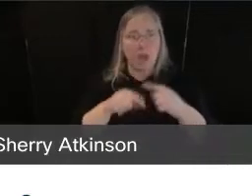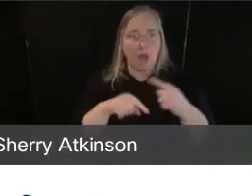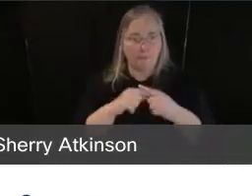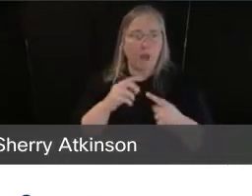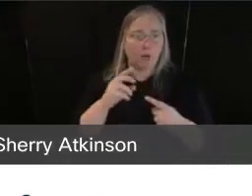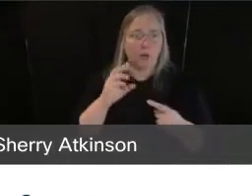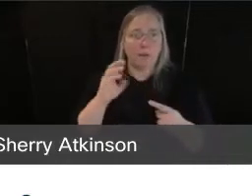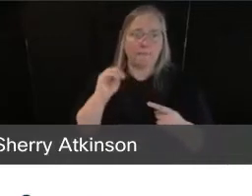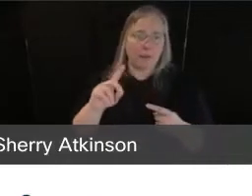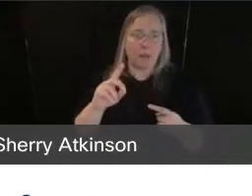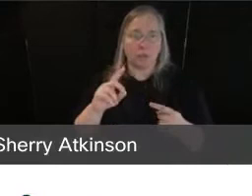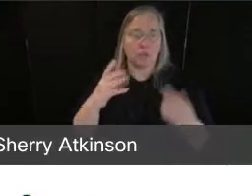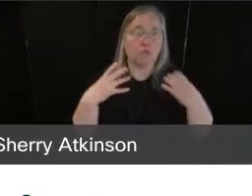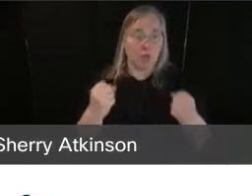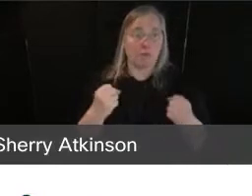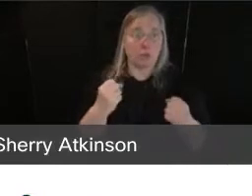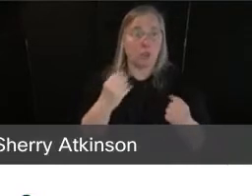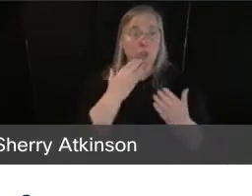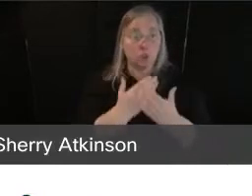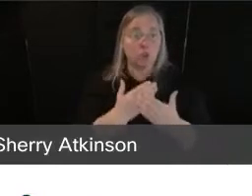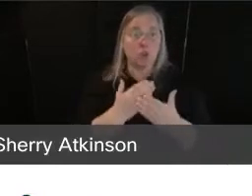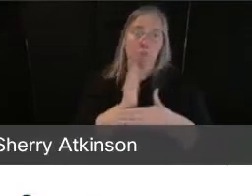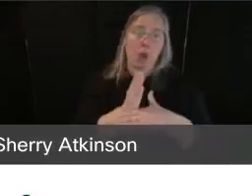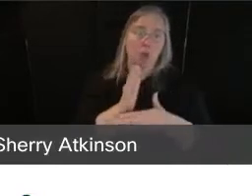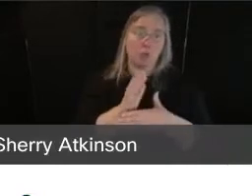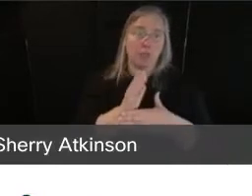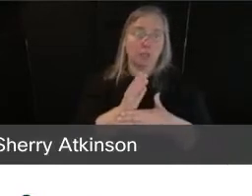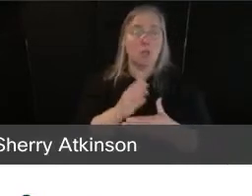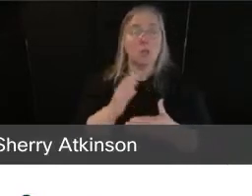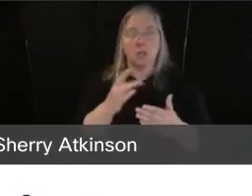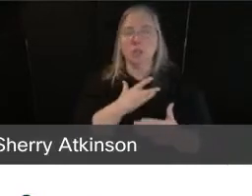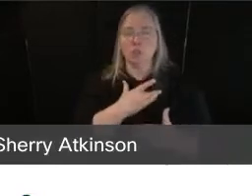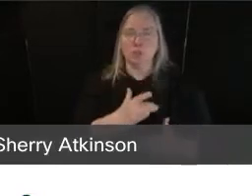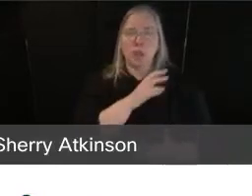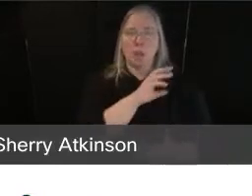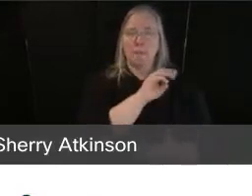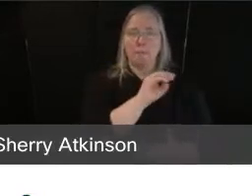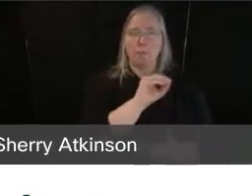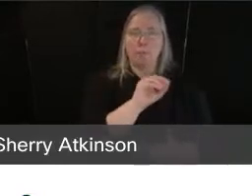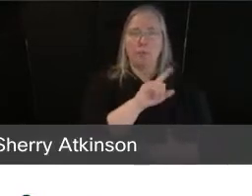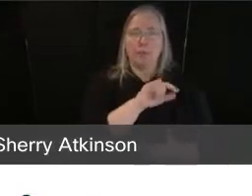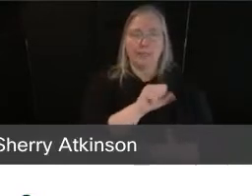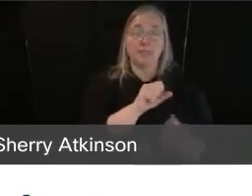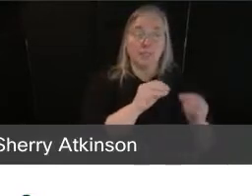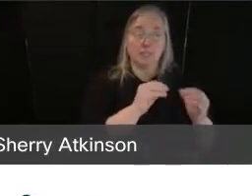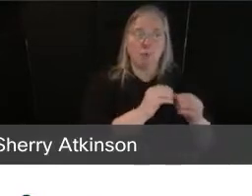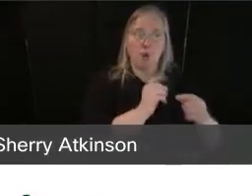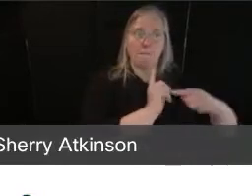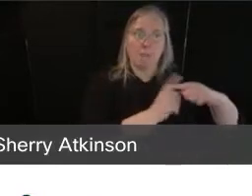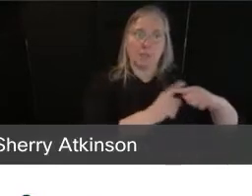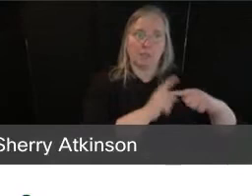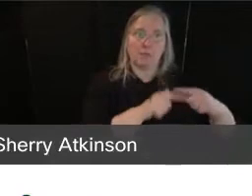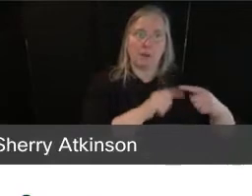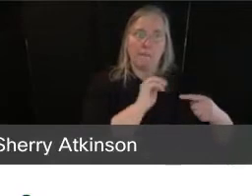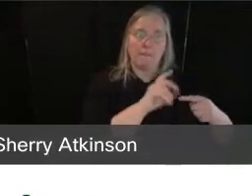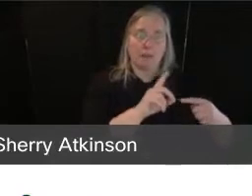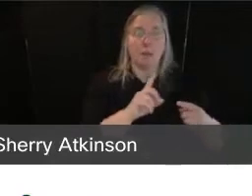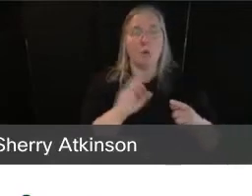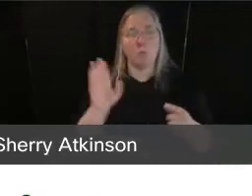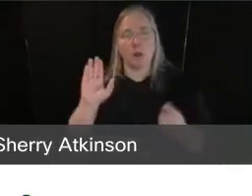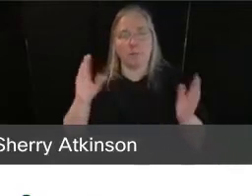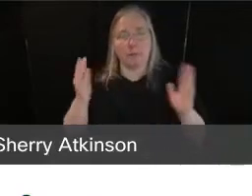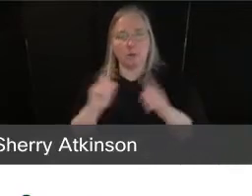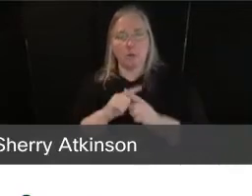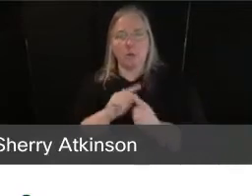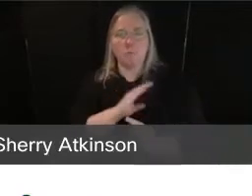moderate recovery. Usually Moody's is a lot more positive on Maryland, where the Board of Revenue Estimates tend to be